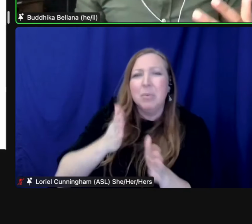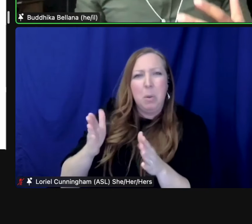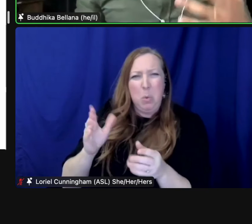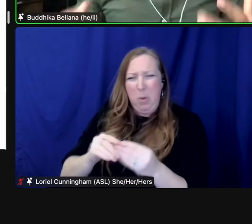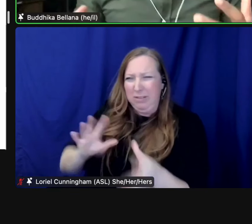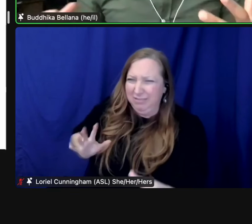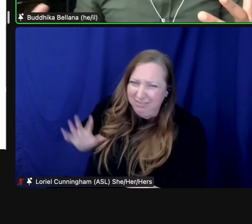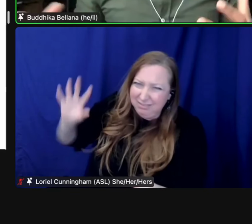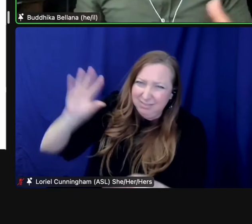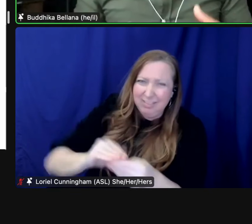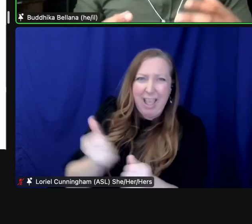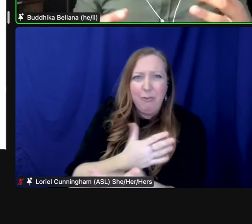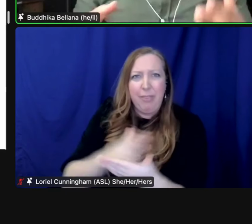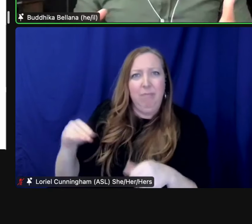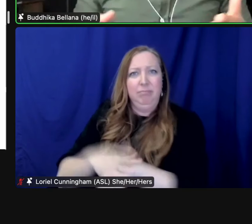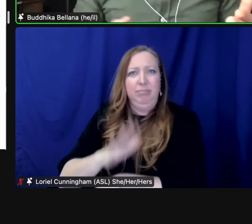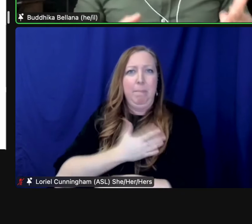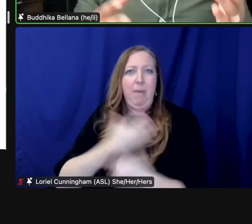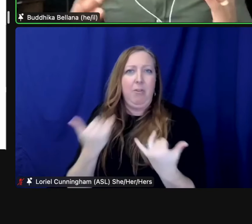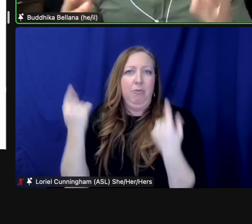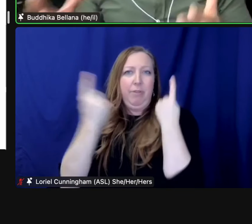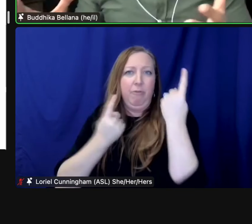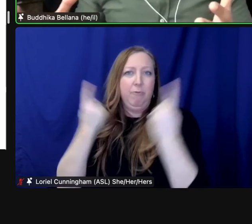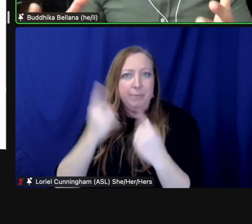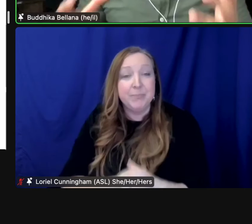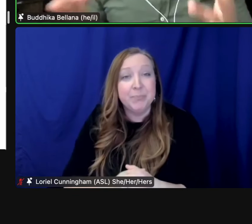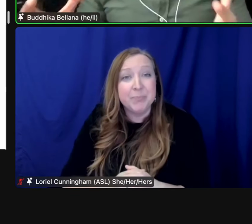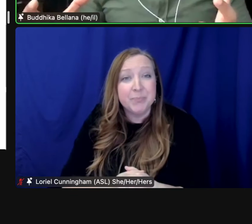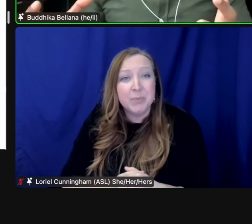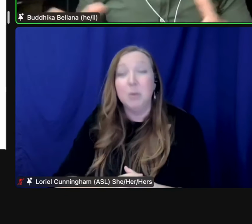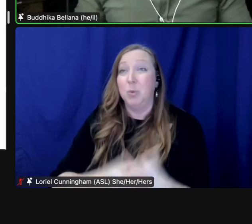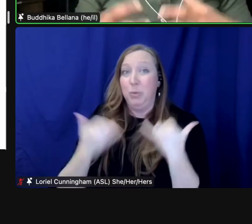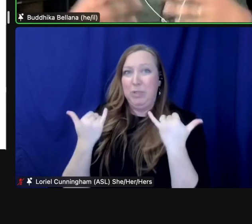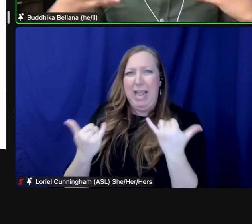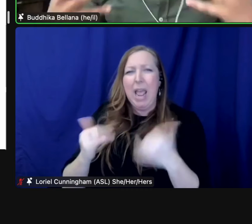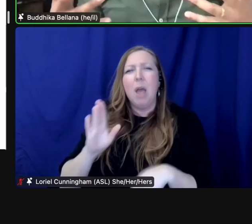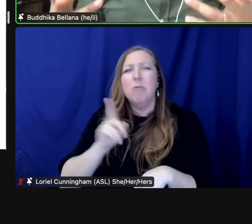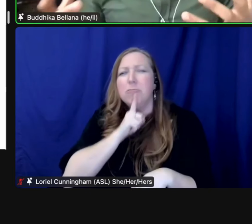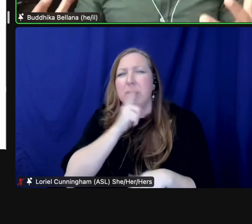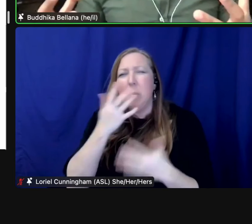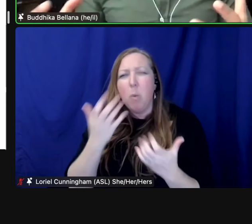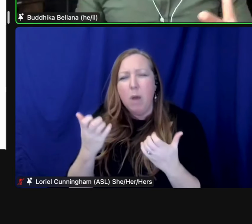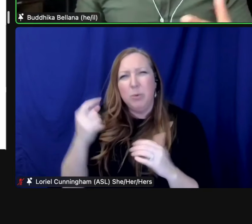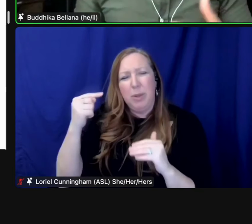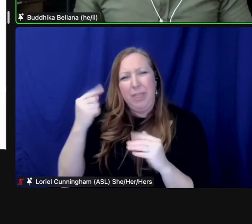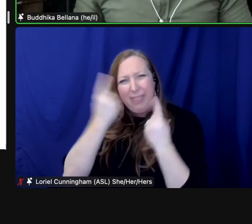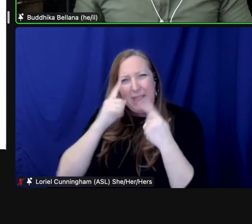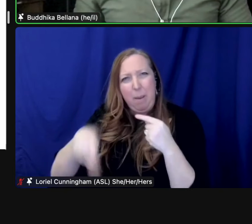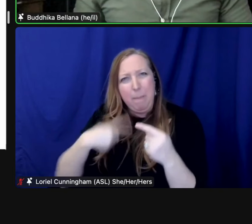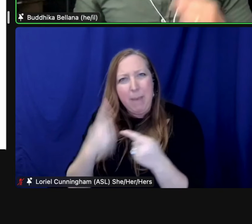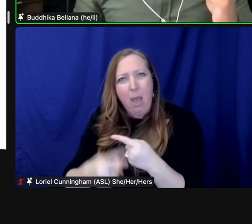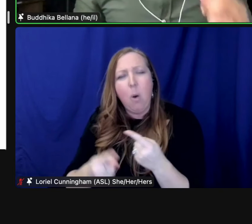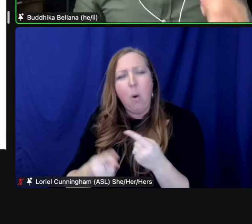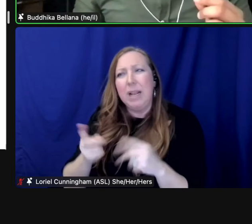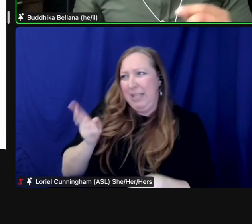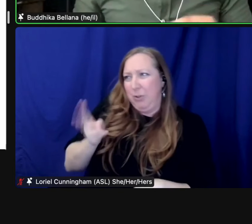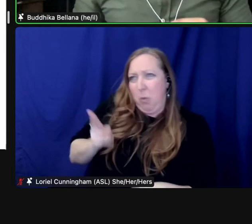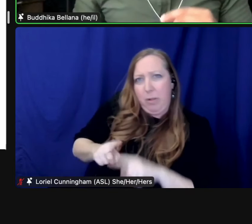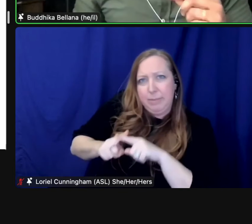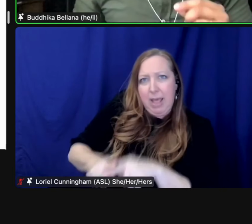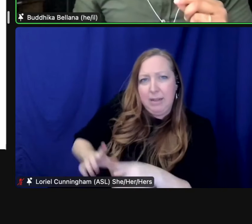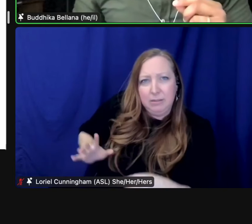I want to get at in this talk is kind of tapping into this rich version of history dependency cognition. In